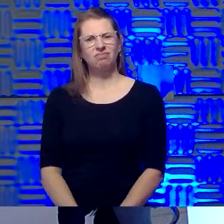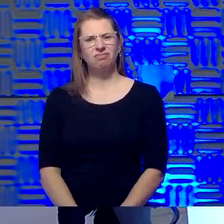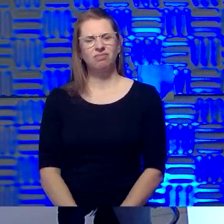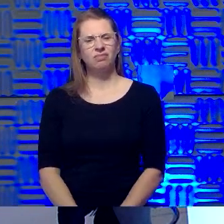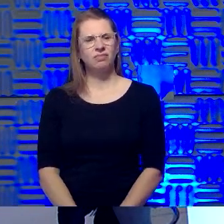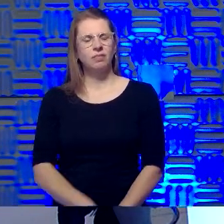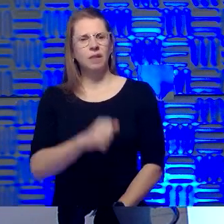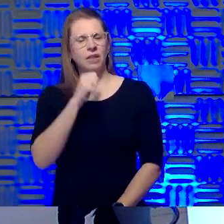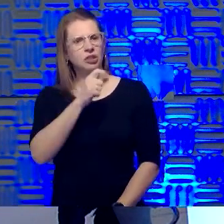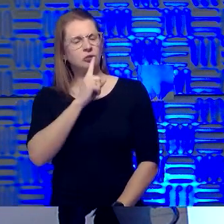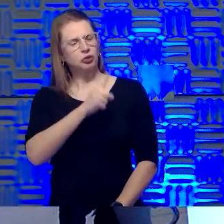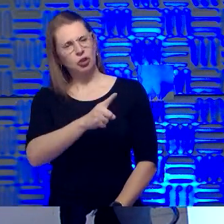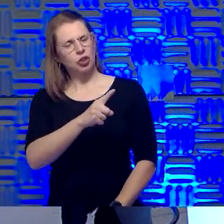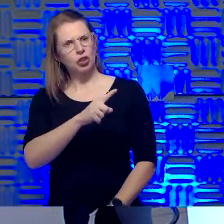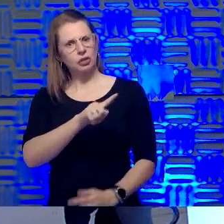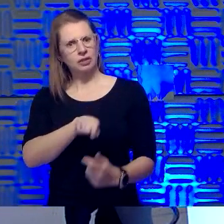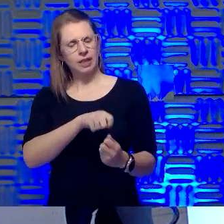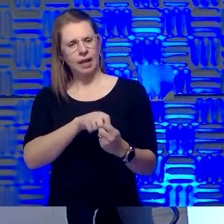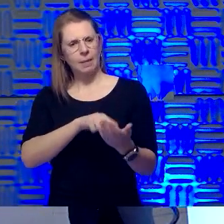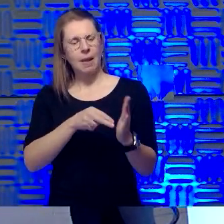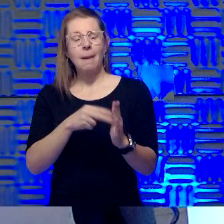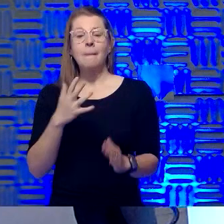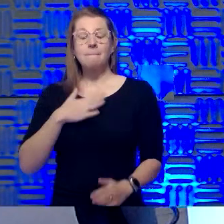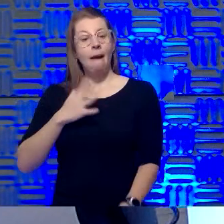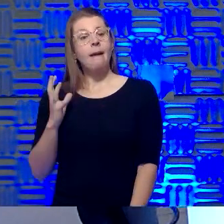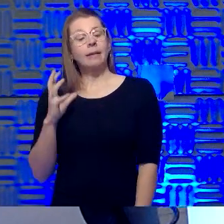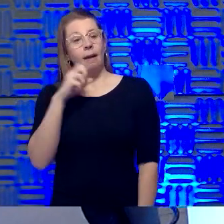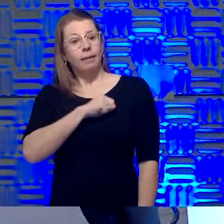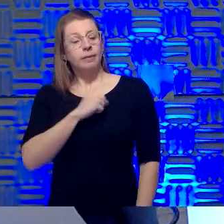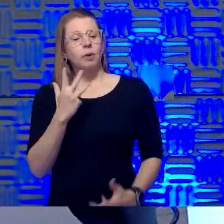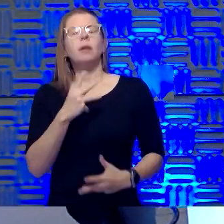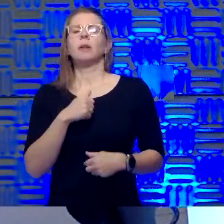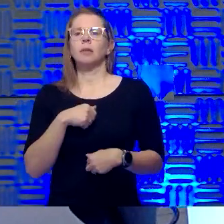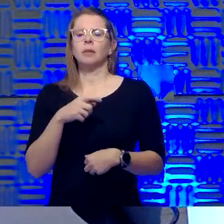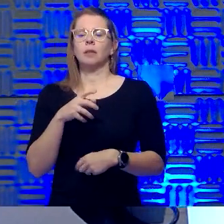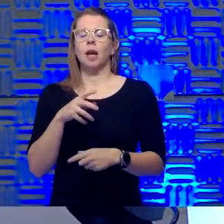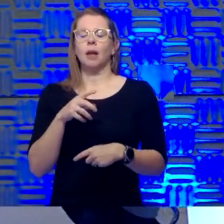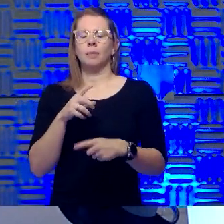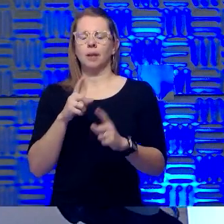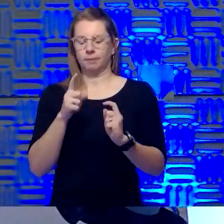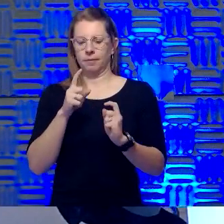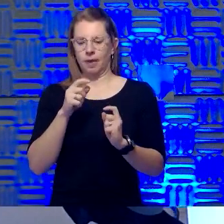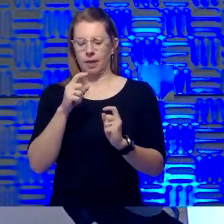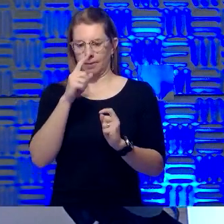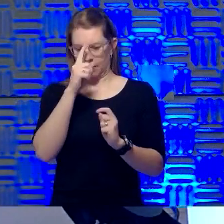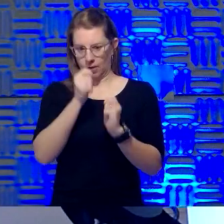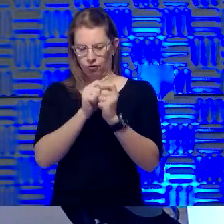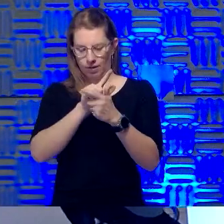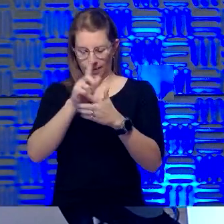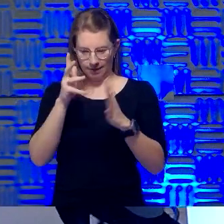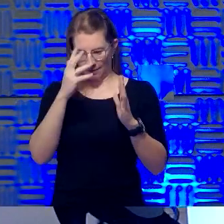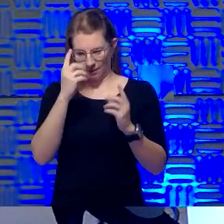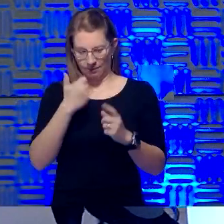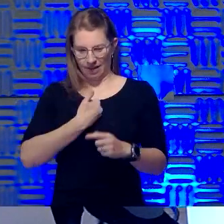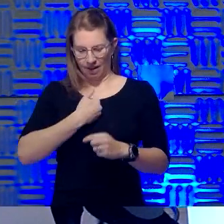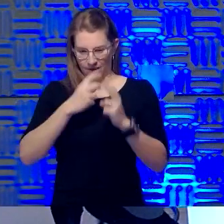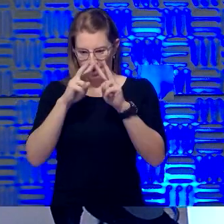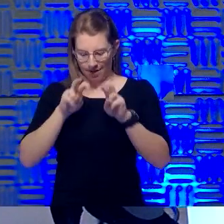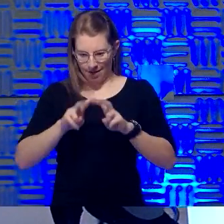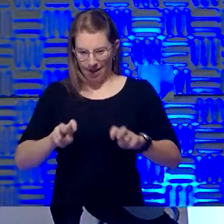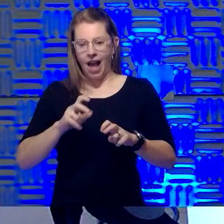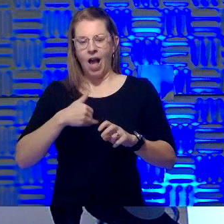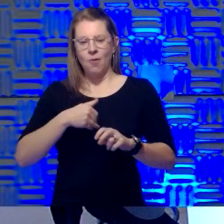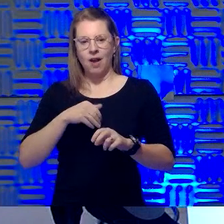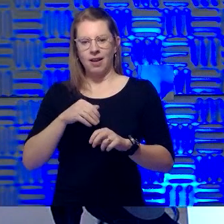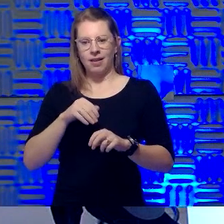I'm not sure exactly what that means. My guess is, I'm going to reinterpret it. I'm going to ask a question the way I want to ask it. Okay, So yeah. I'm